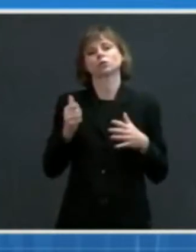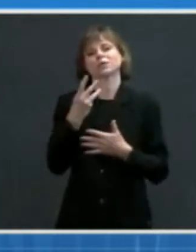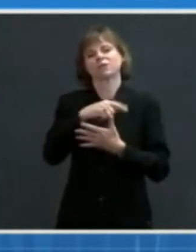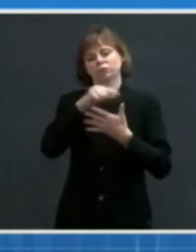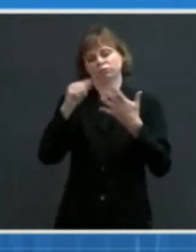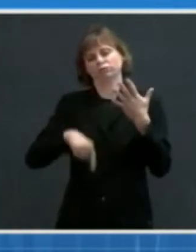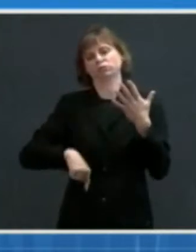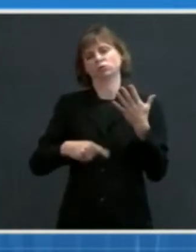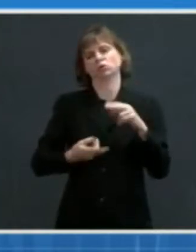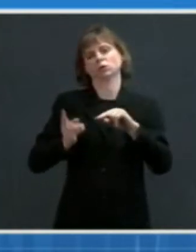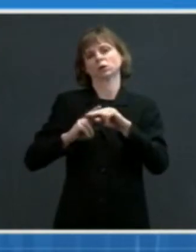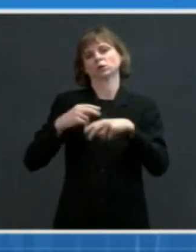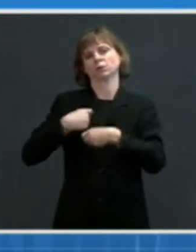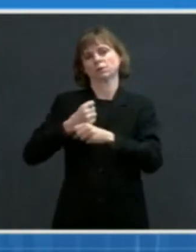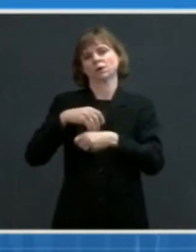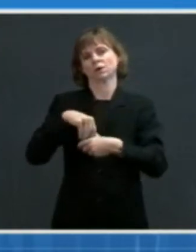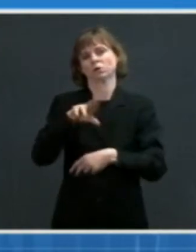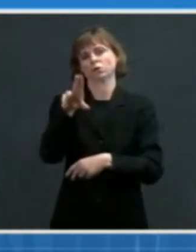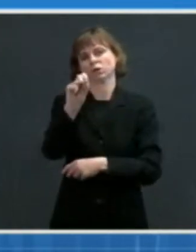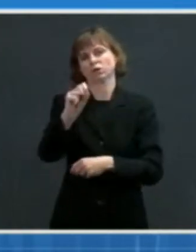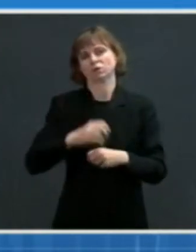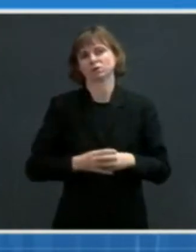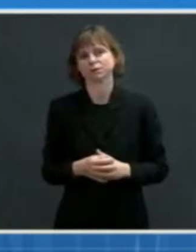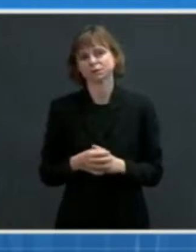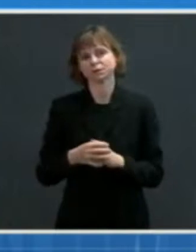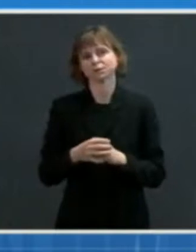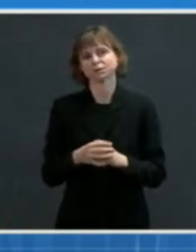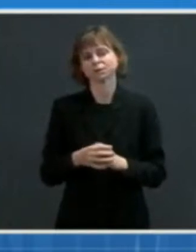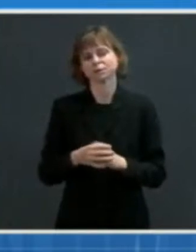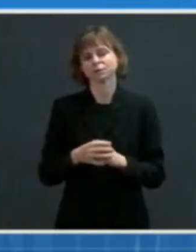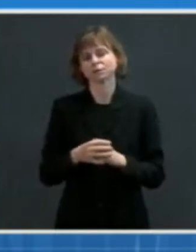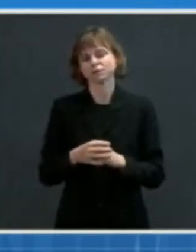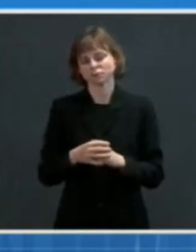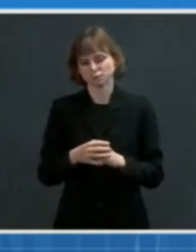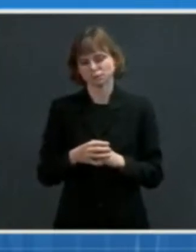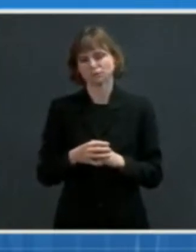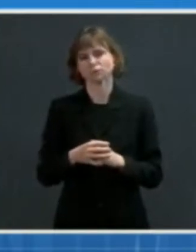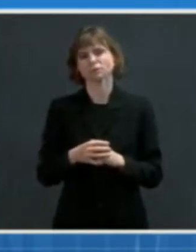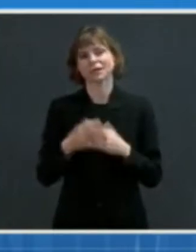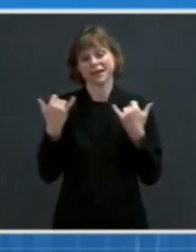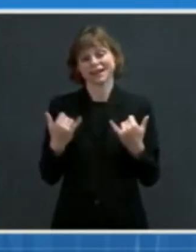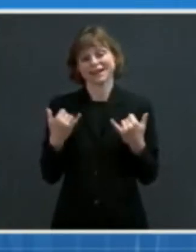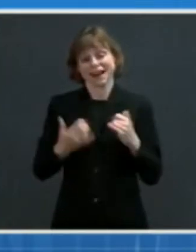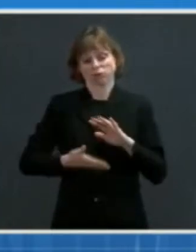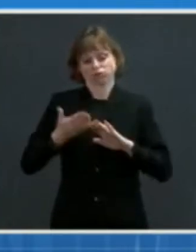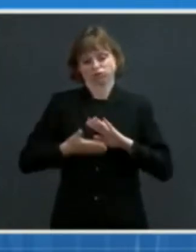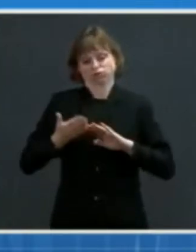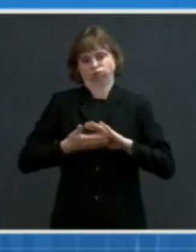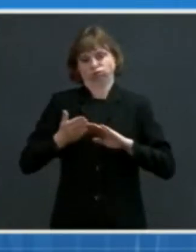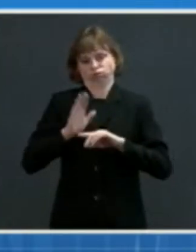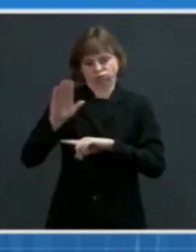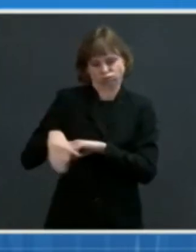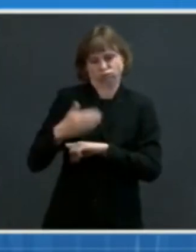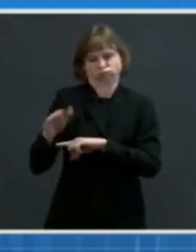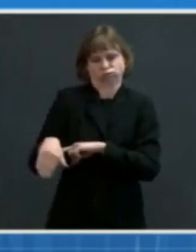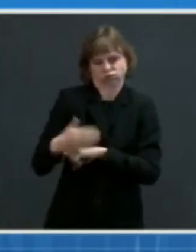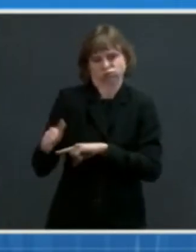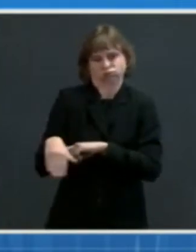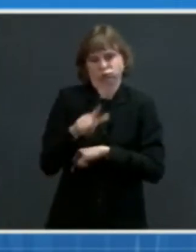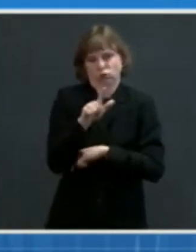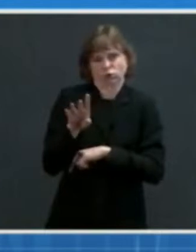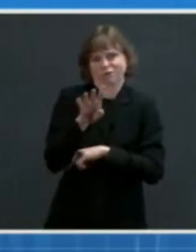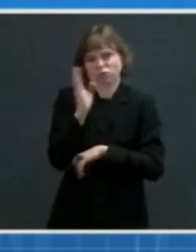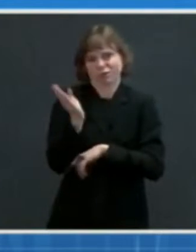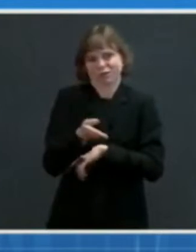of the vaccine in the U.S. They're now operating 24/7 across facilities to maximize